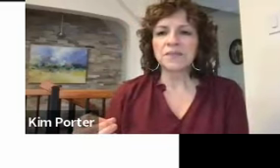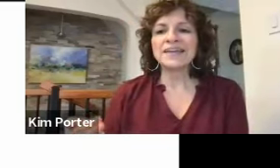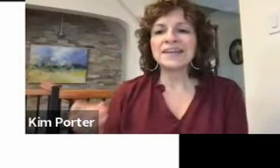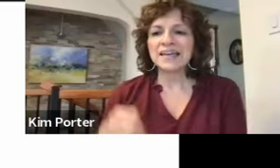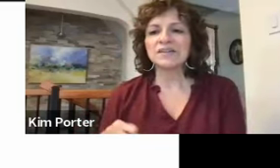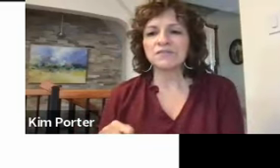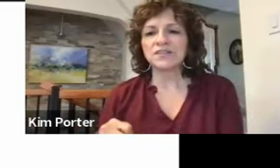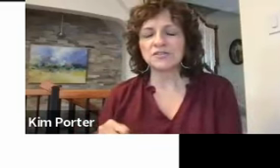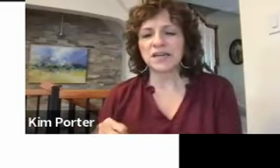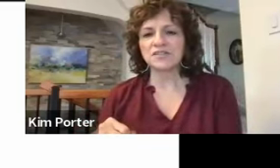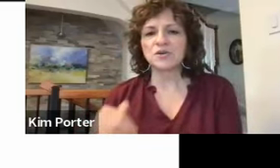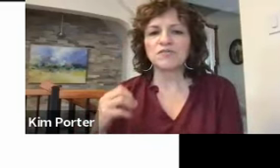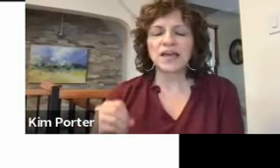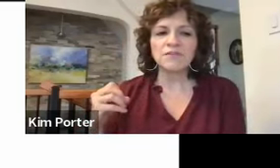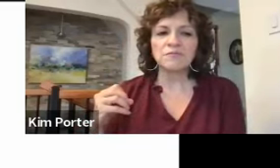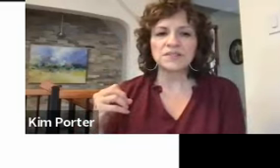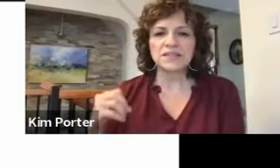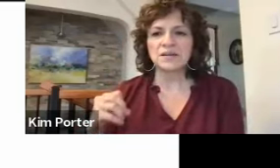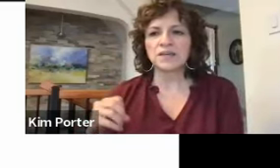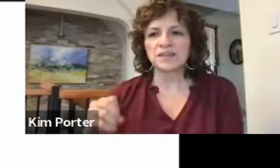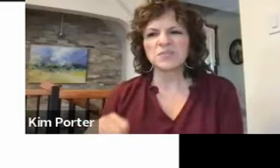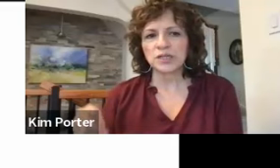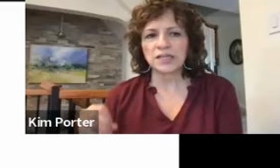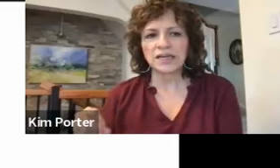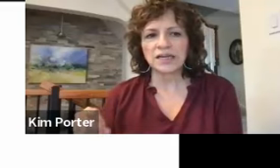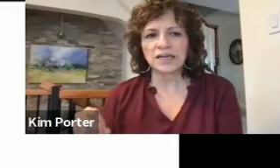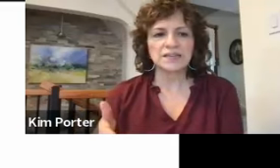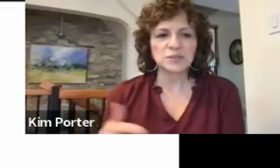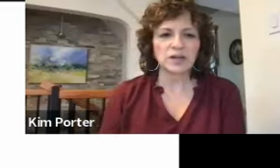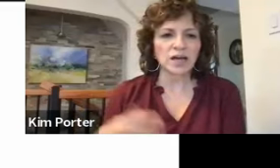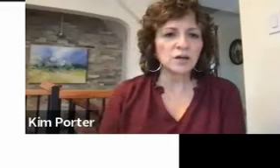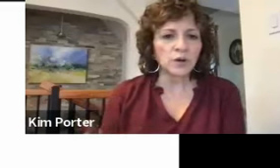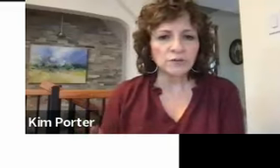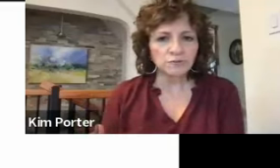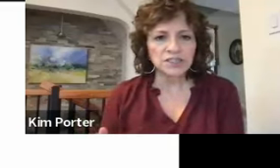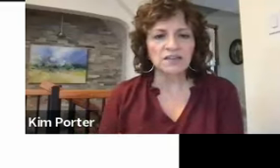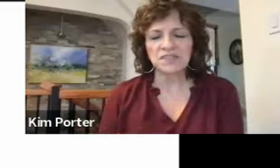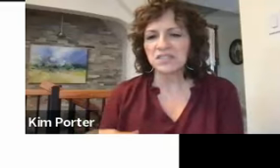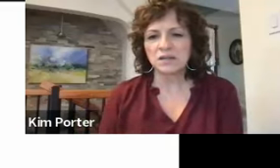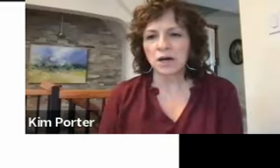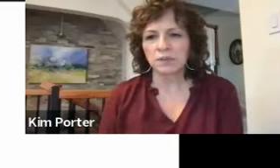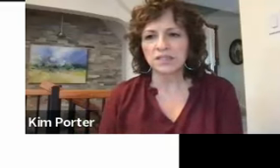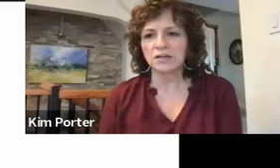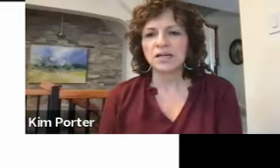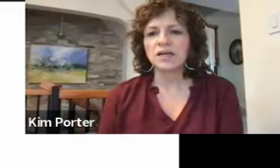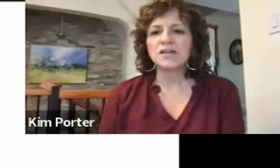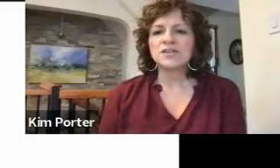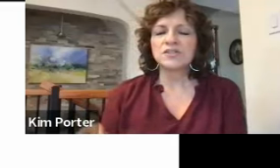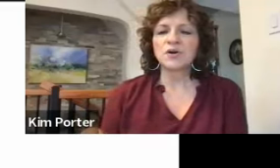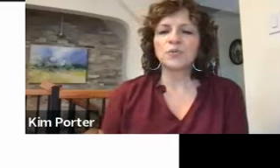taking a negative that they're saying. So if they have said something that's pretty negative, like this one, I don't know why you're freaked out. This is not a big